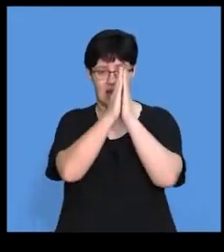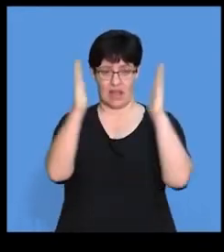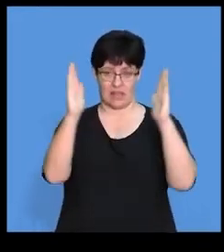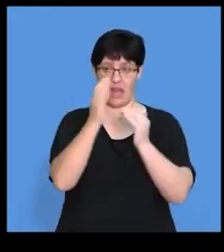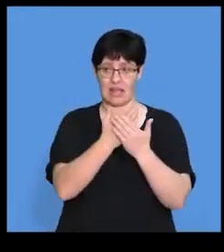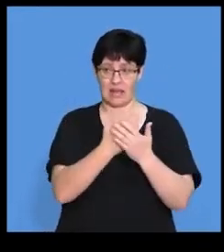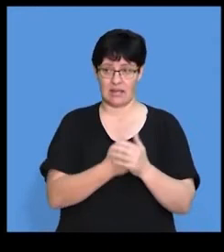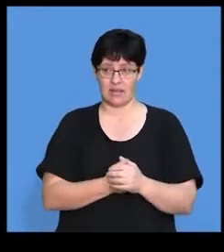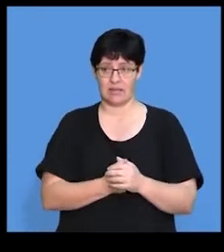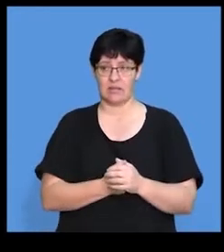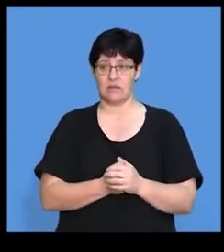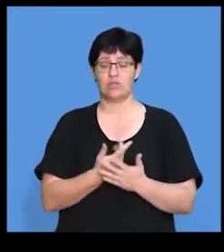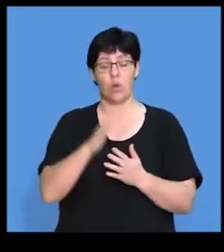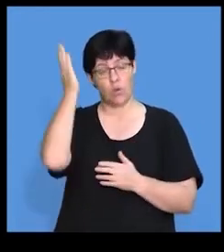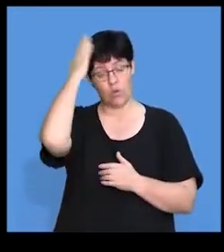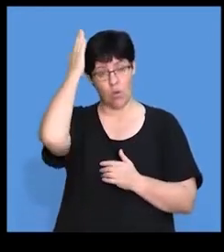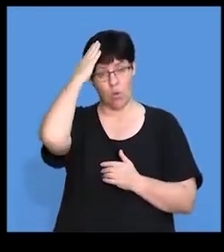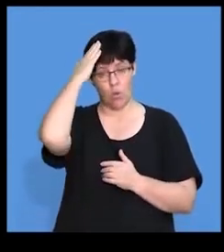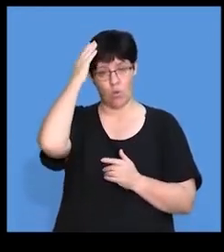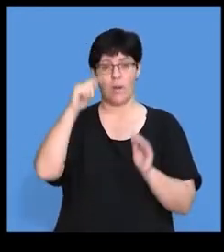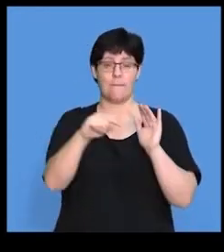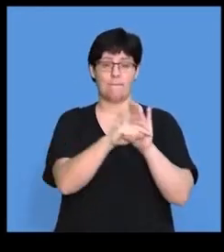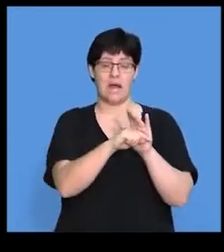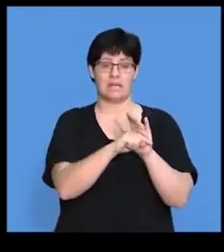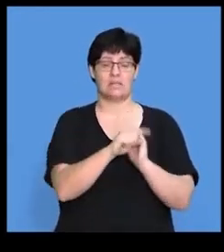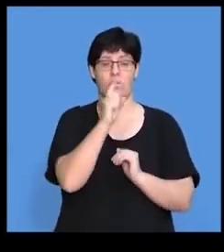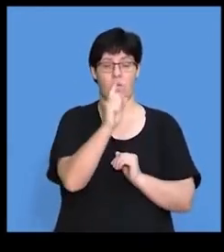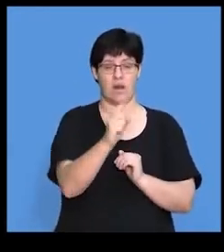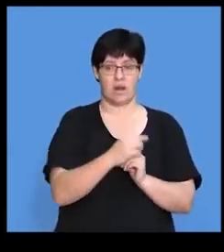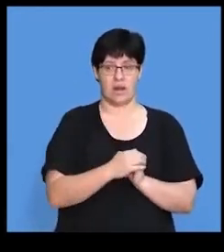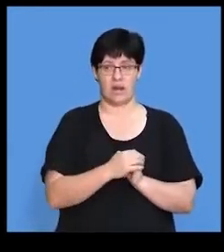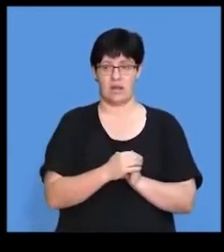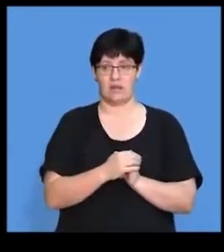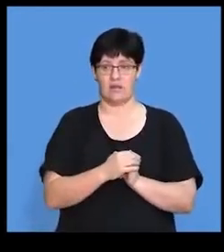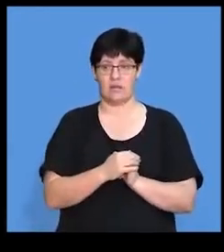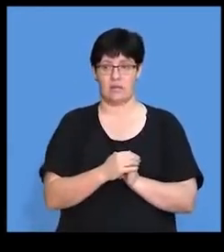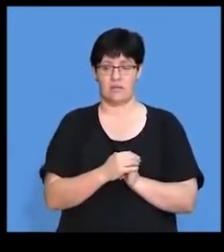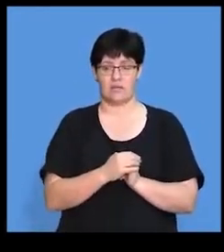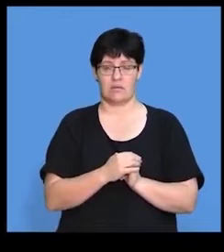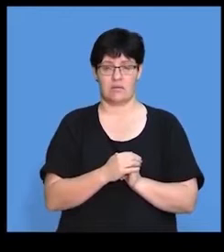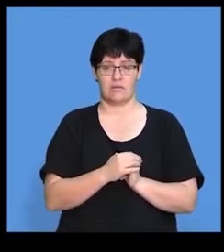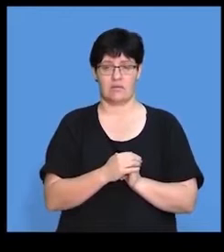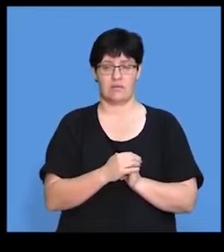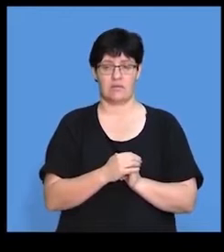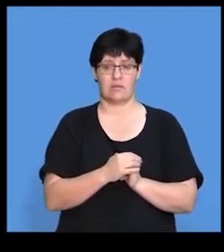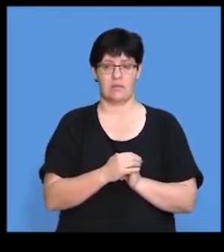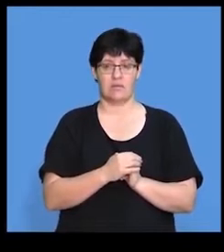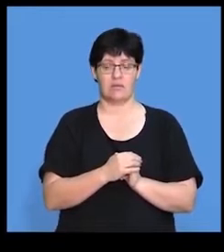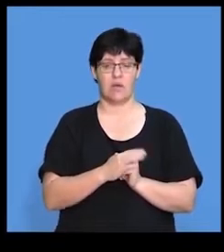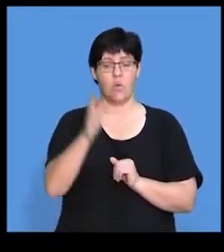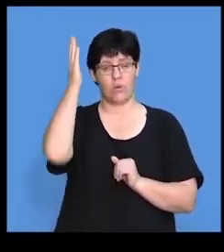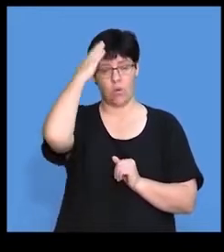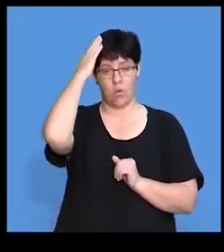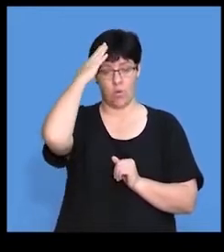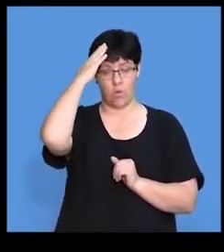here? So we know that it is -1, the x-coordinate of this point is -1. And